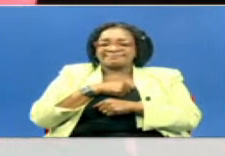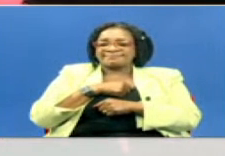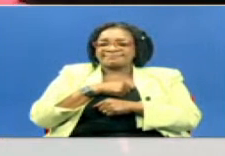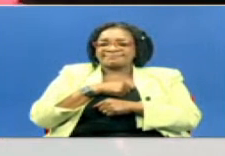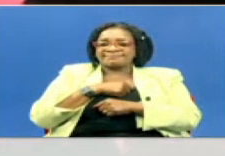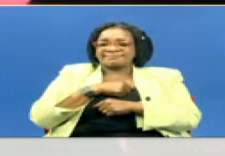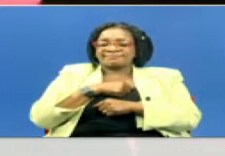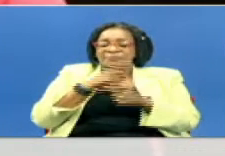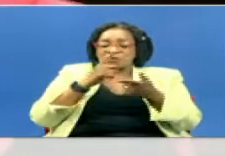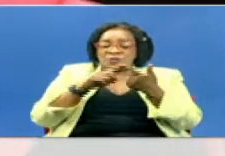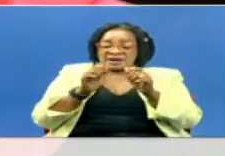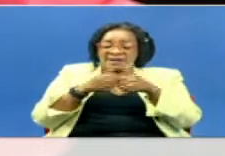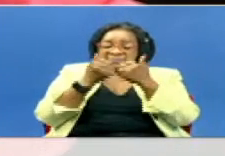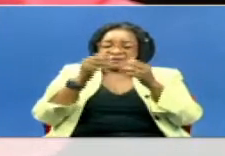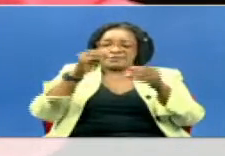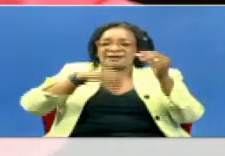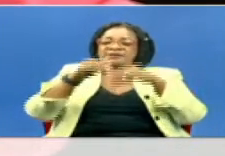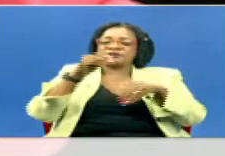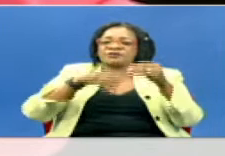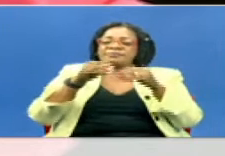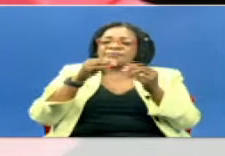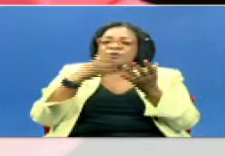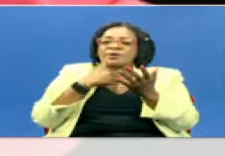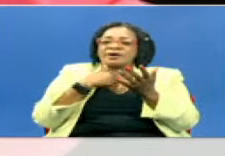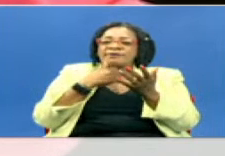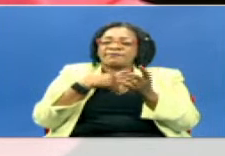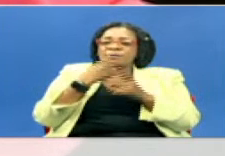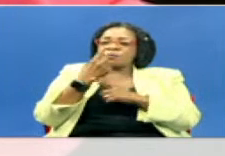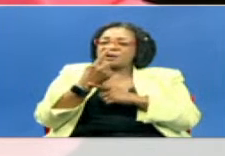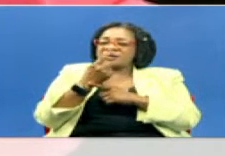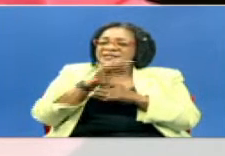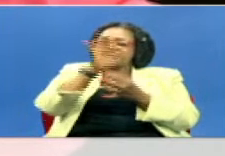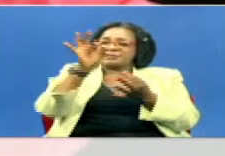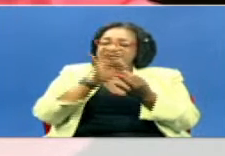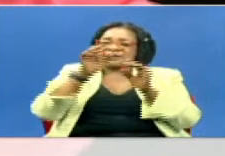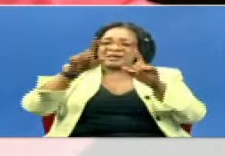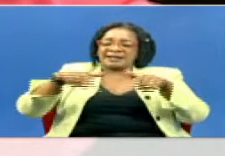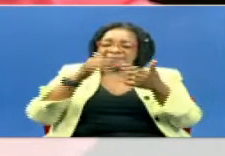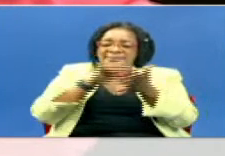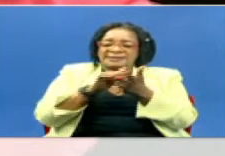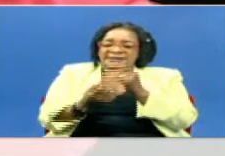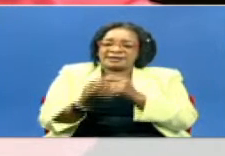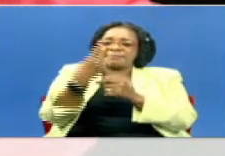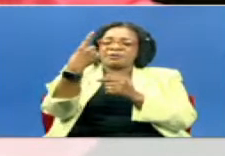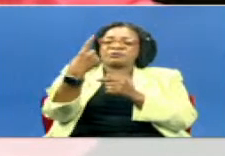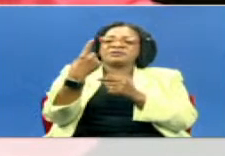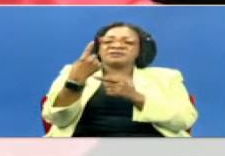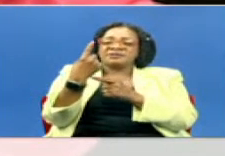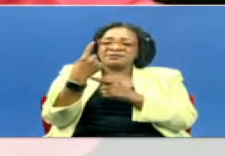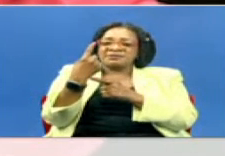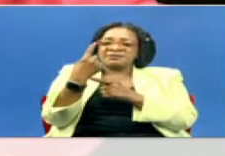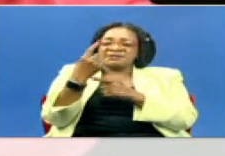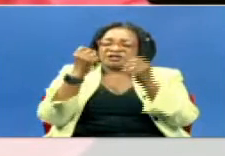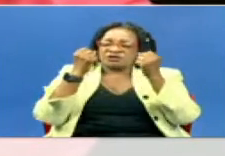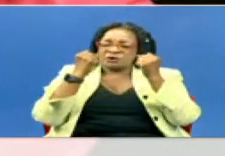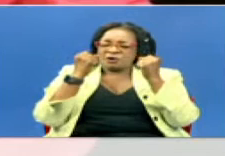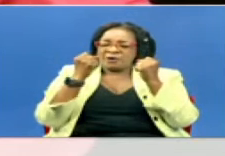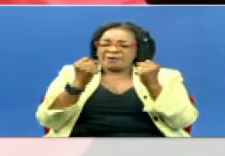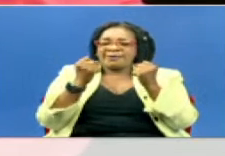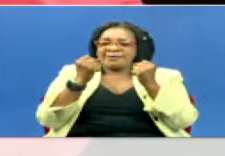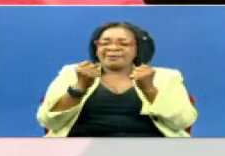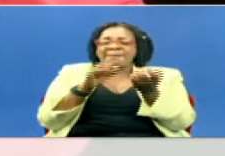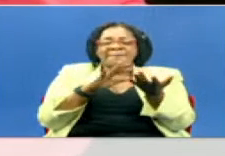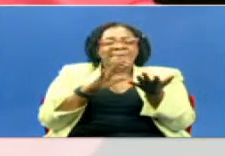happened in the election. Well, there is one particular claim that has come out quite strongly, is that